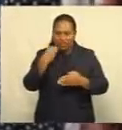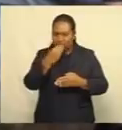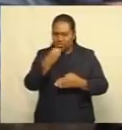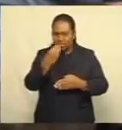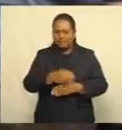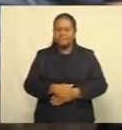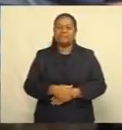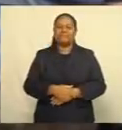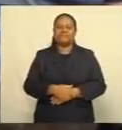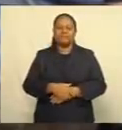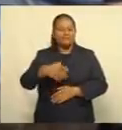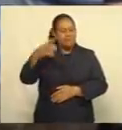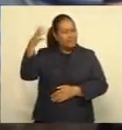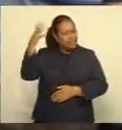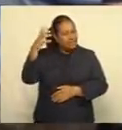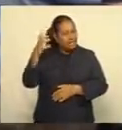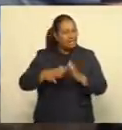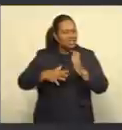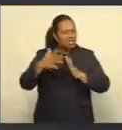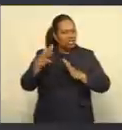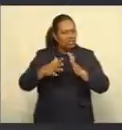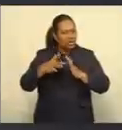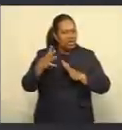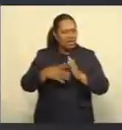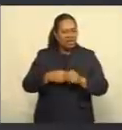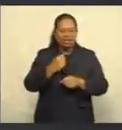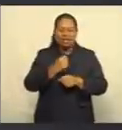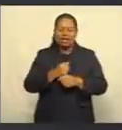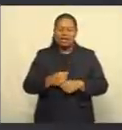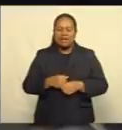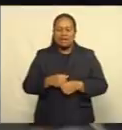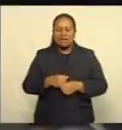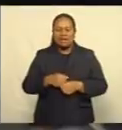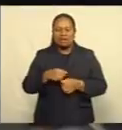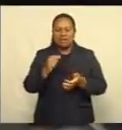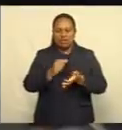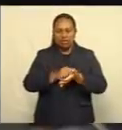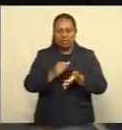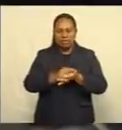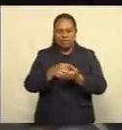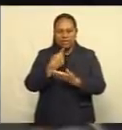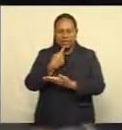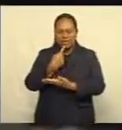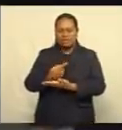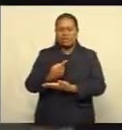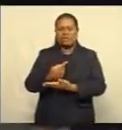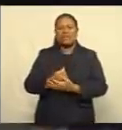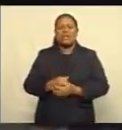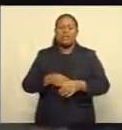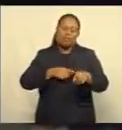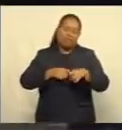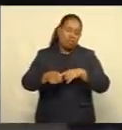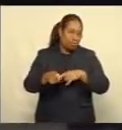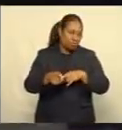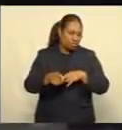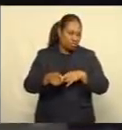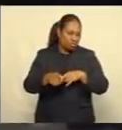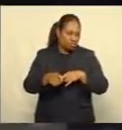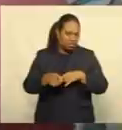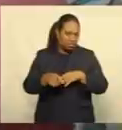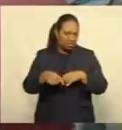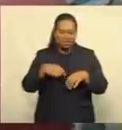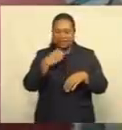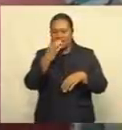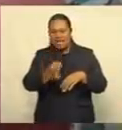Sunshine Clothing, like many others, is struggling to remain open. They do ask for discount. Sometimes they fought with us for